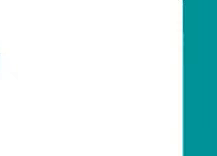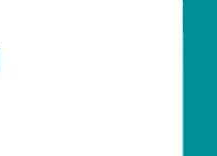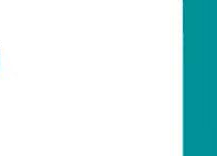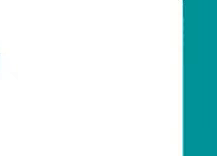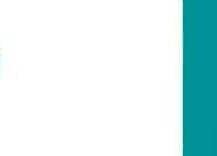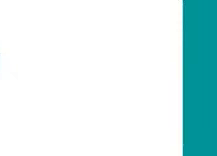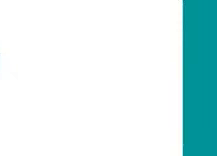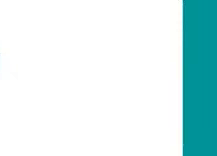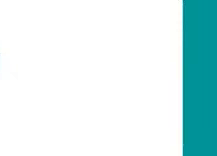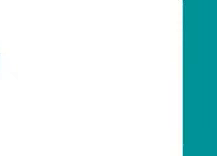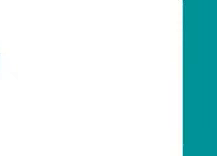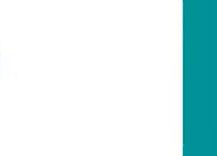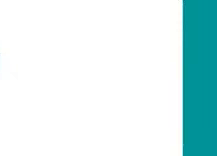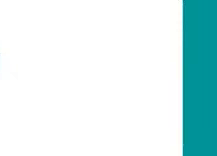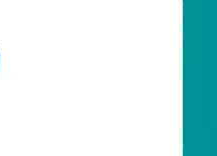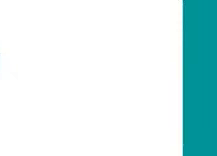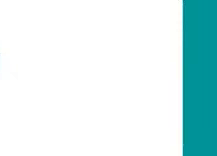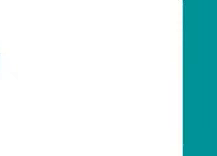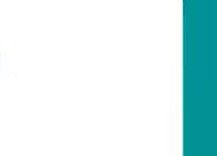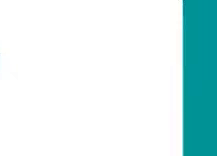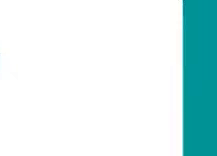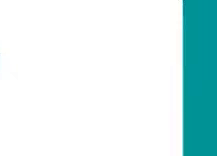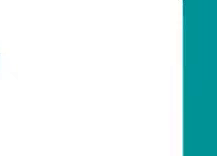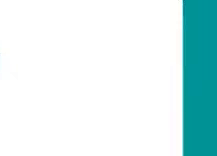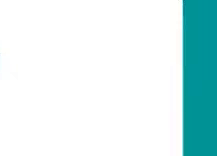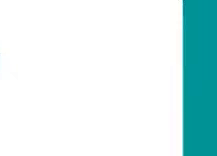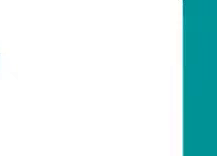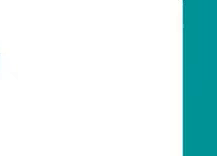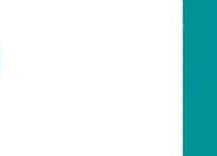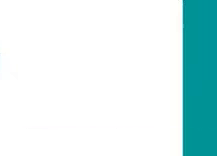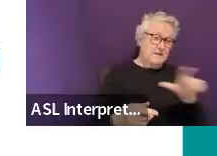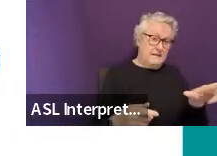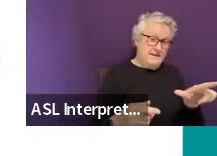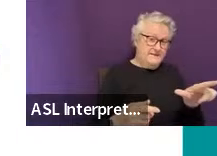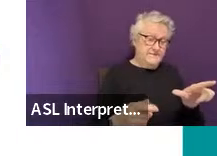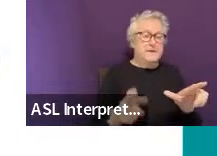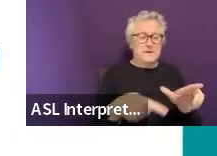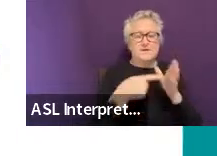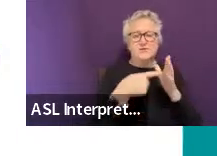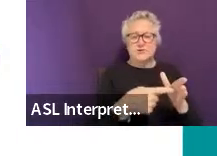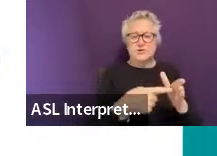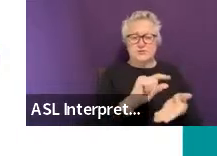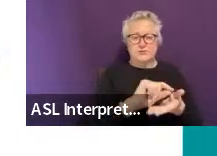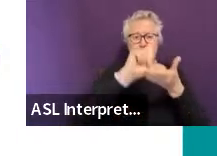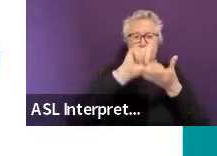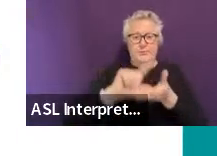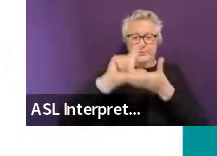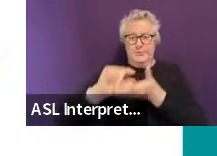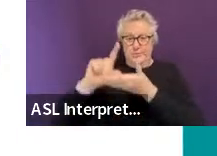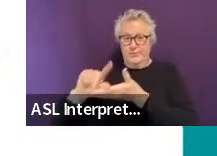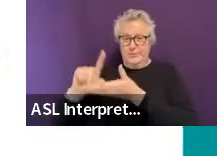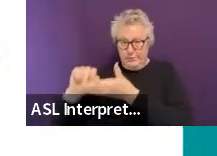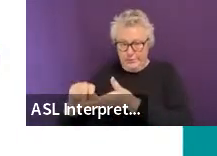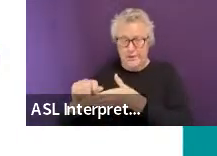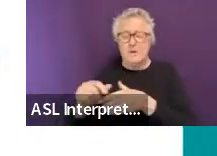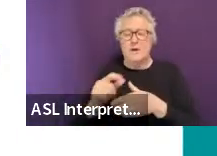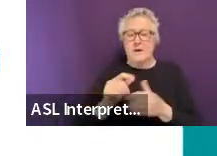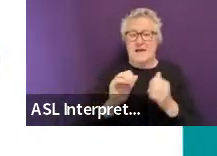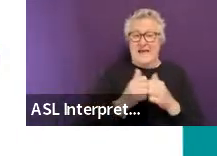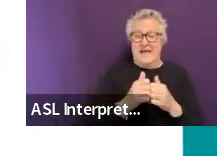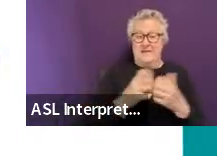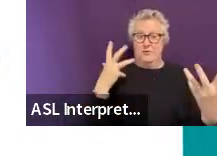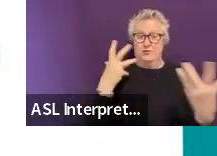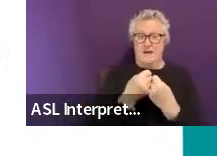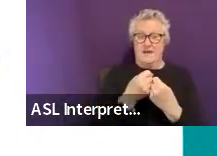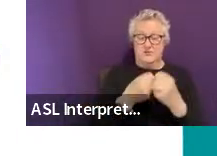10%. The graph on the left kind of shows you how the volumes kind of how the crashes increase during the congested